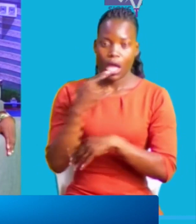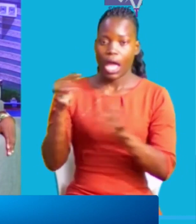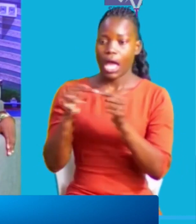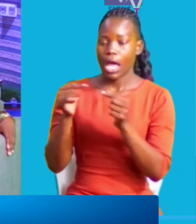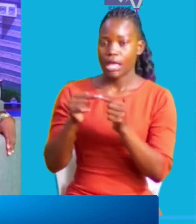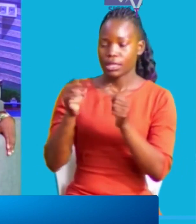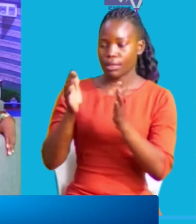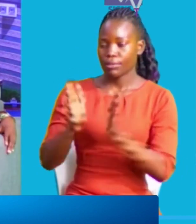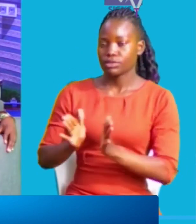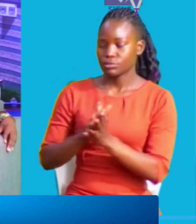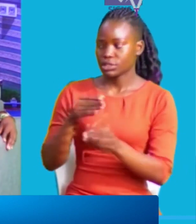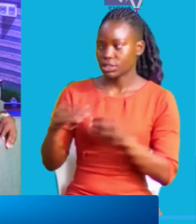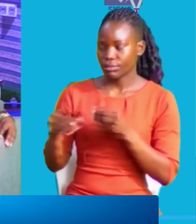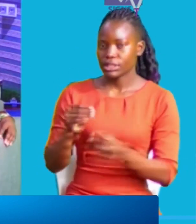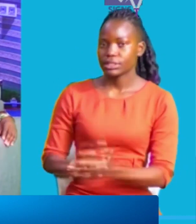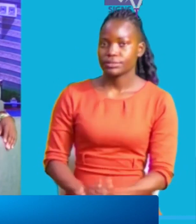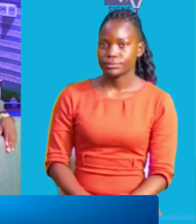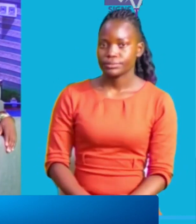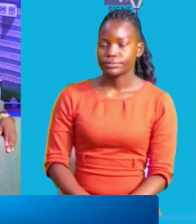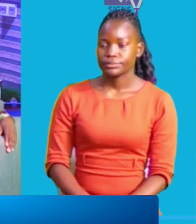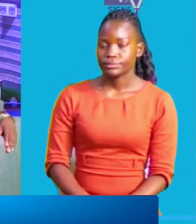against this person with disability.